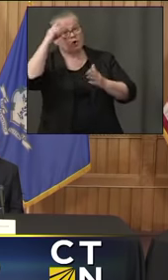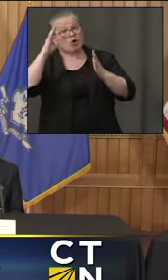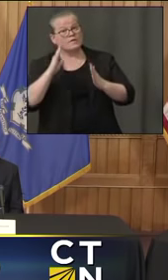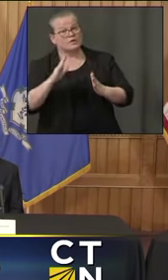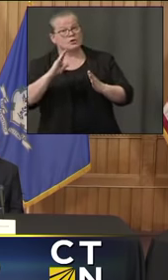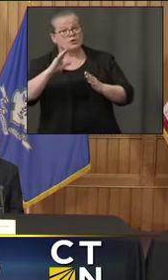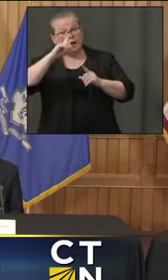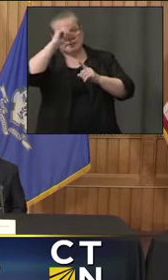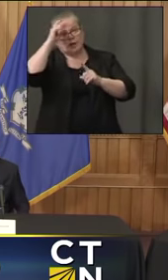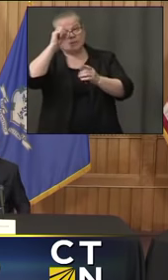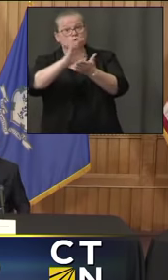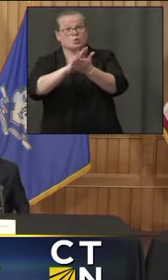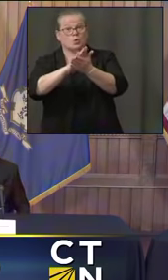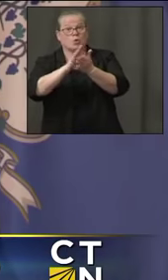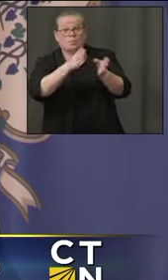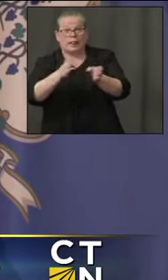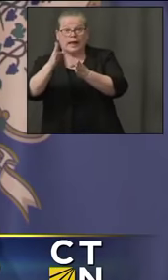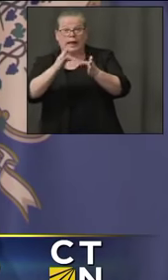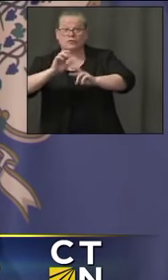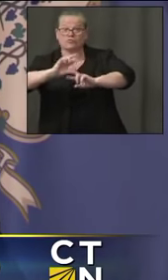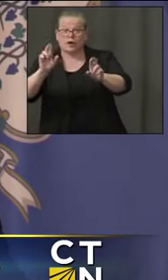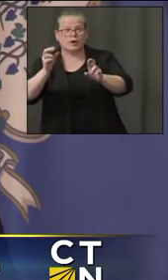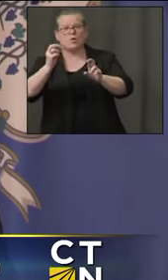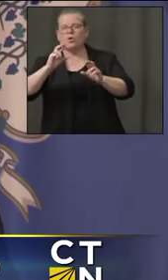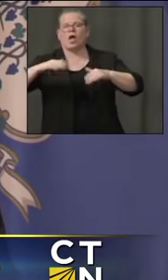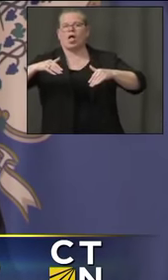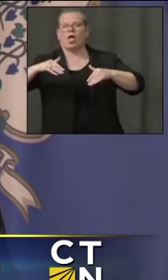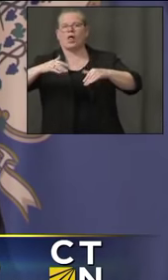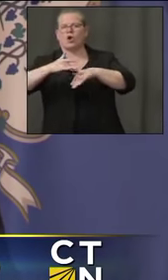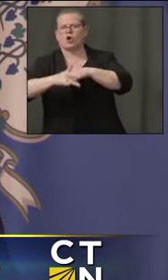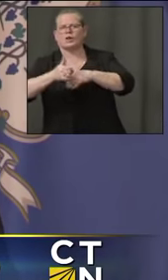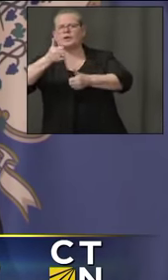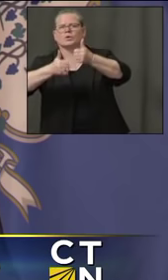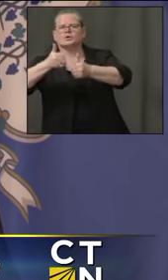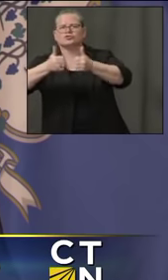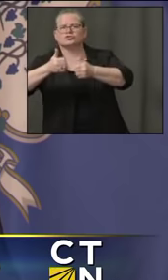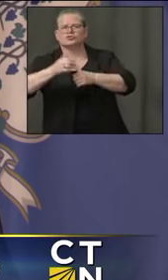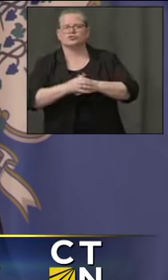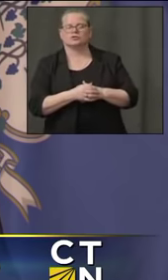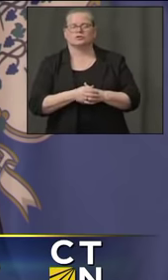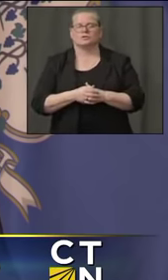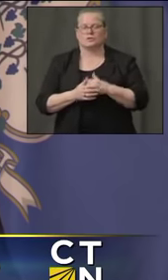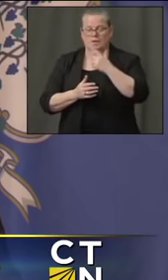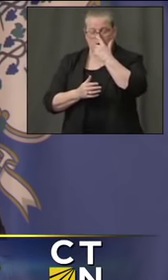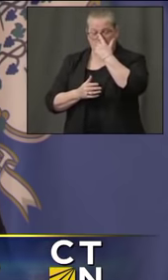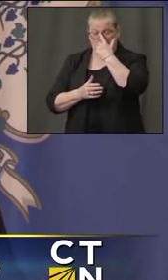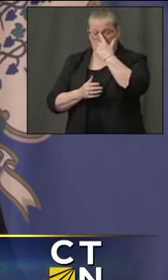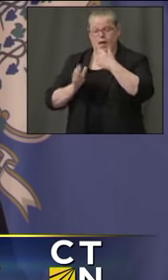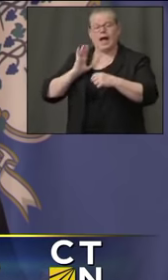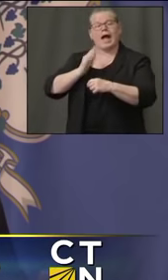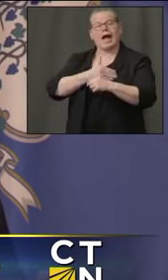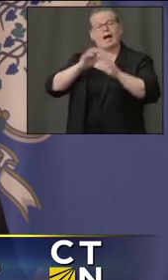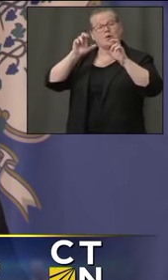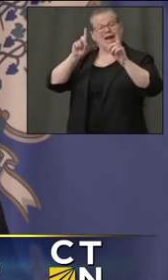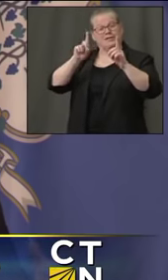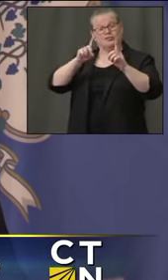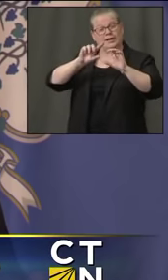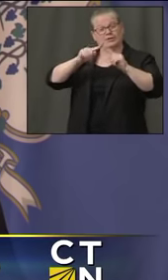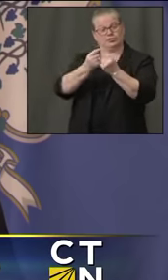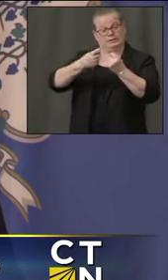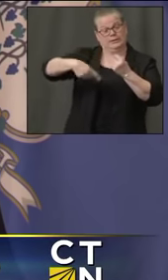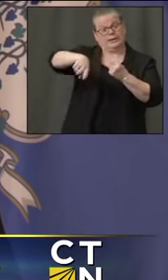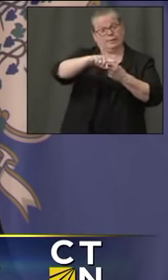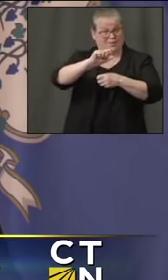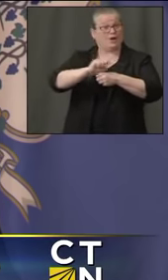early? I think certainly our education team has been working on that, Ken. They are planning summer school.